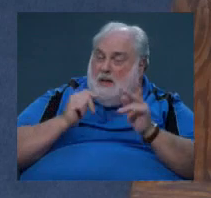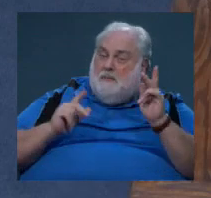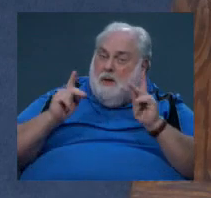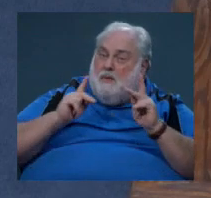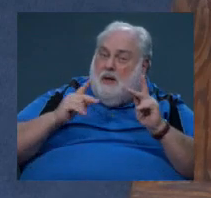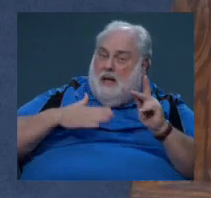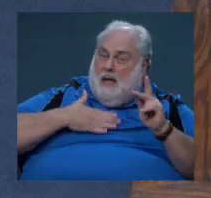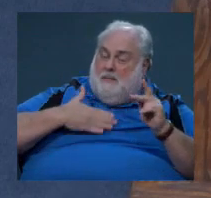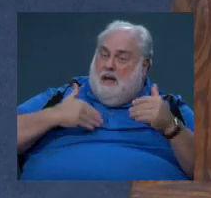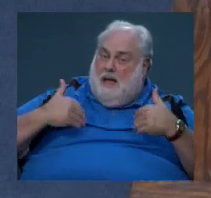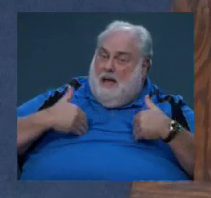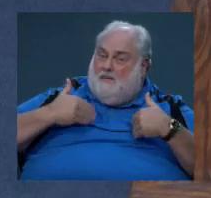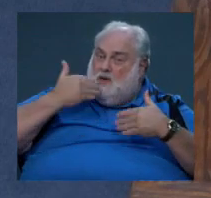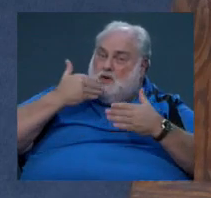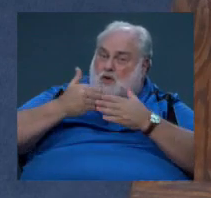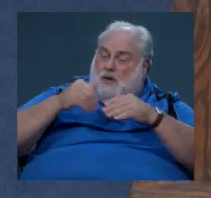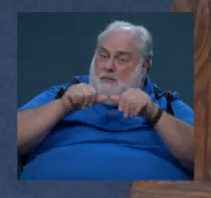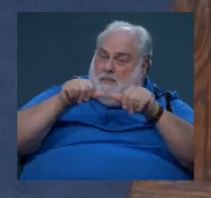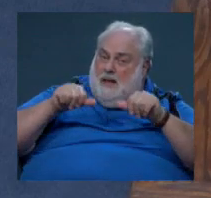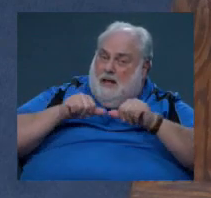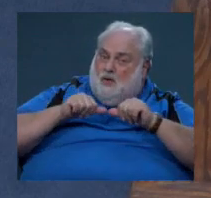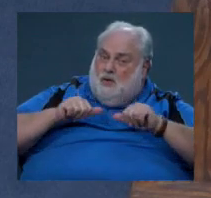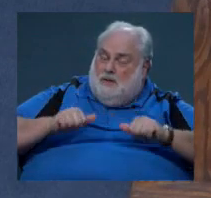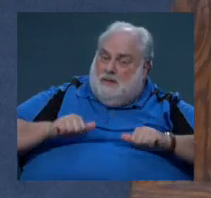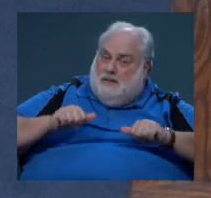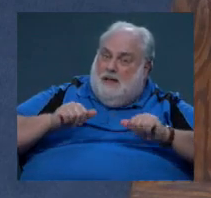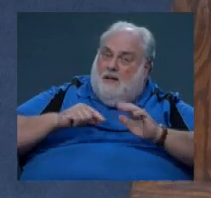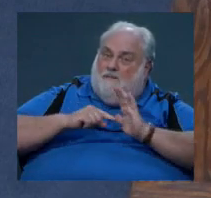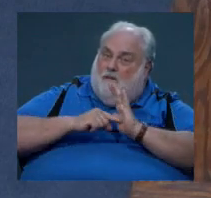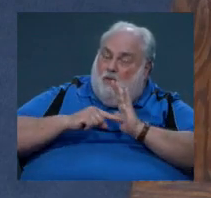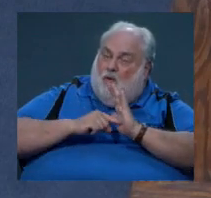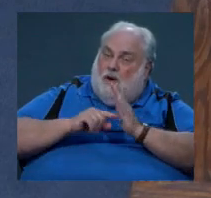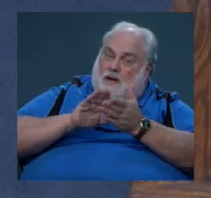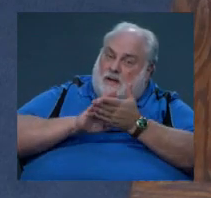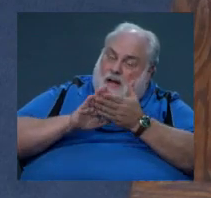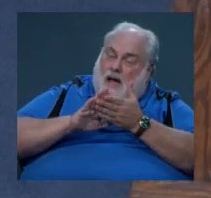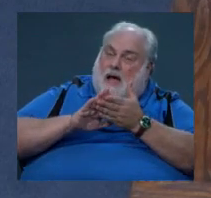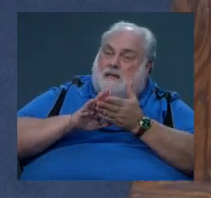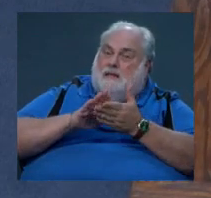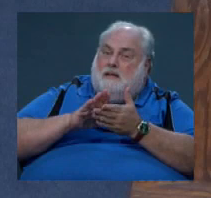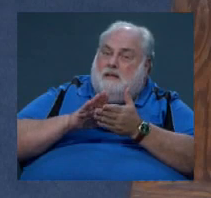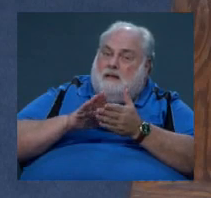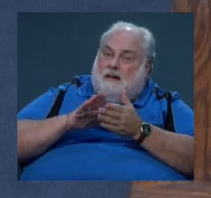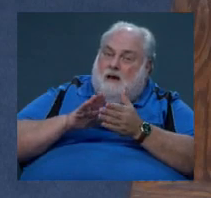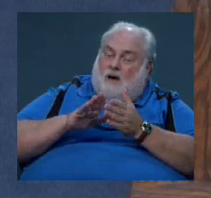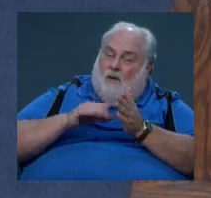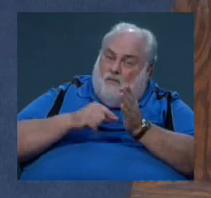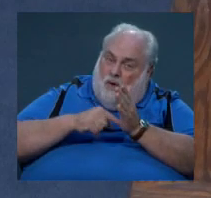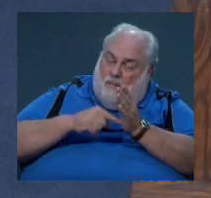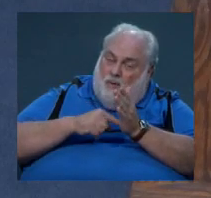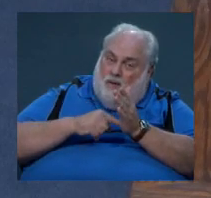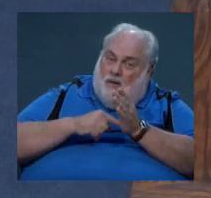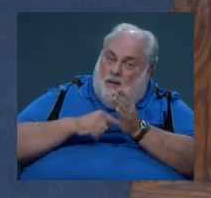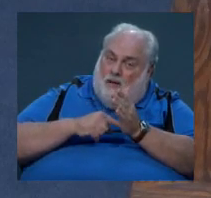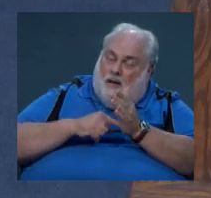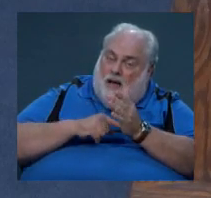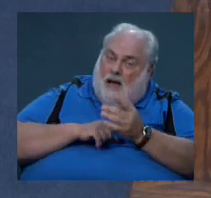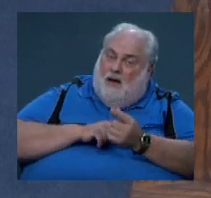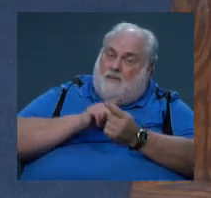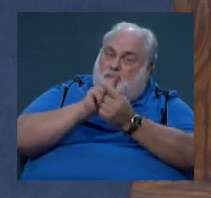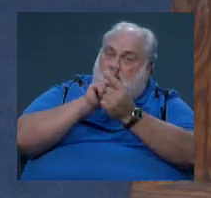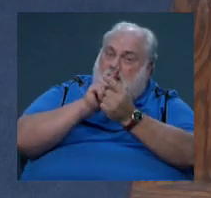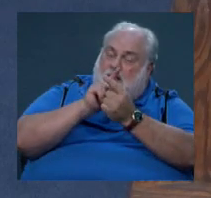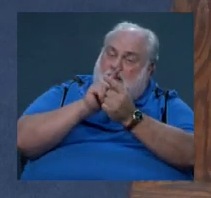that are happy to have a good place to stay, that they can afford, nice, clean, affordable. And the thing about it is I met